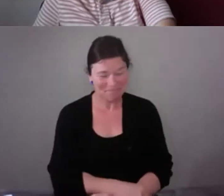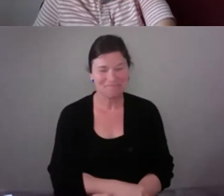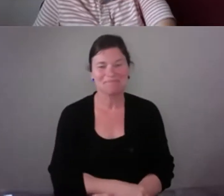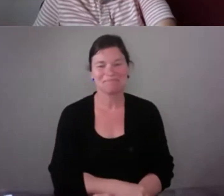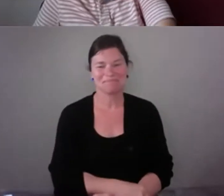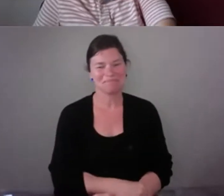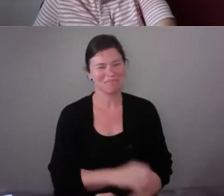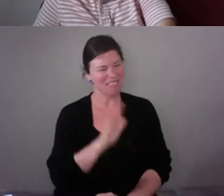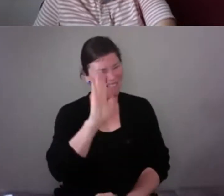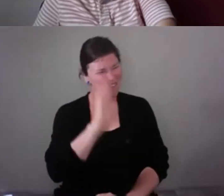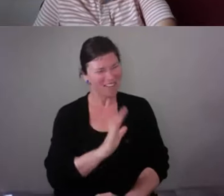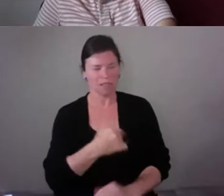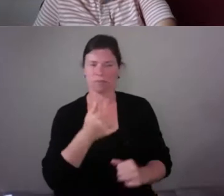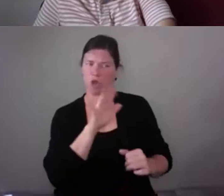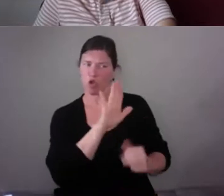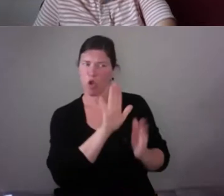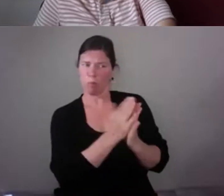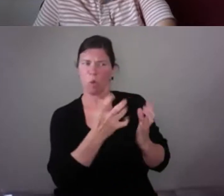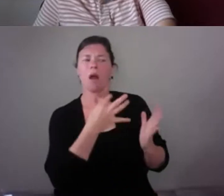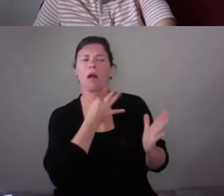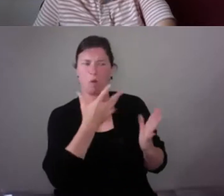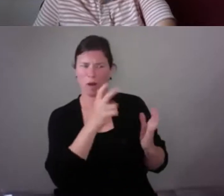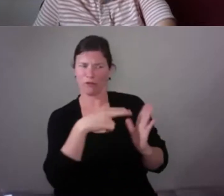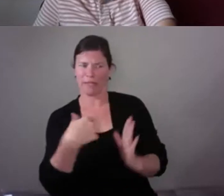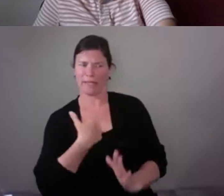That's awesome. Now I'm gonna go read the book. You know,